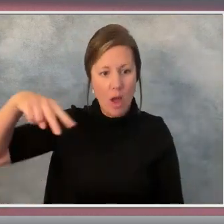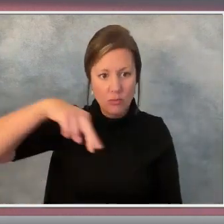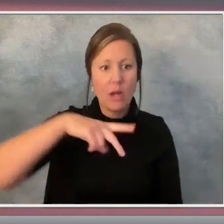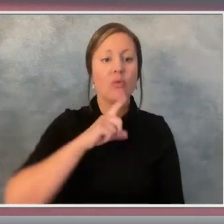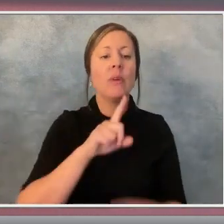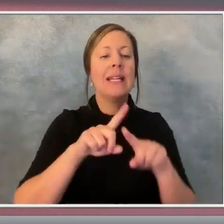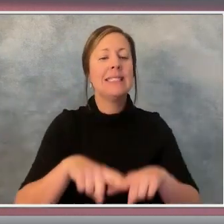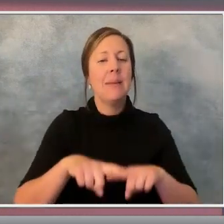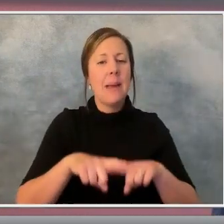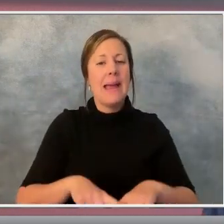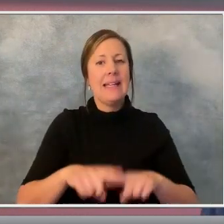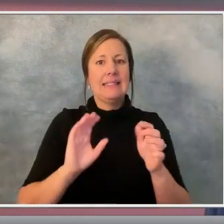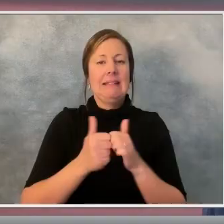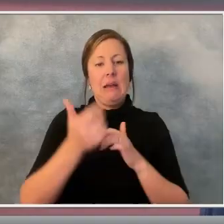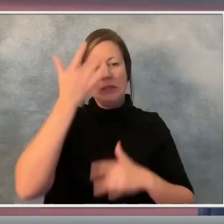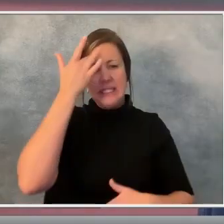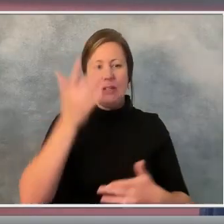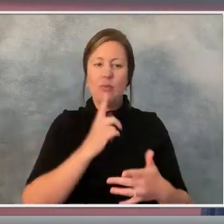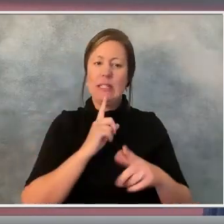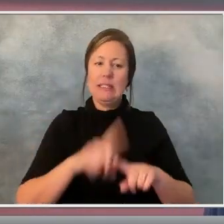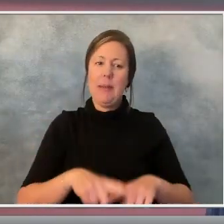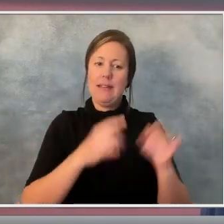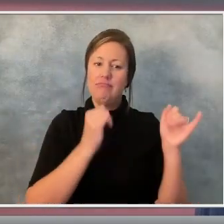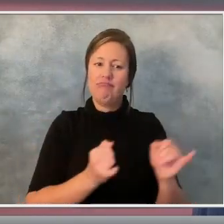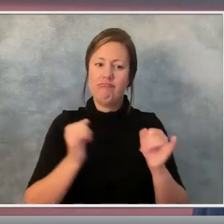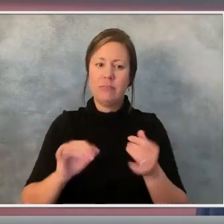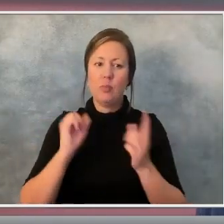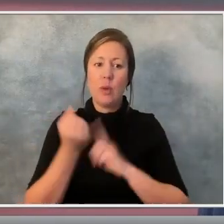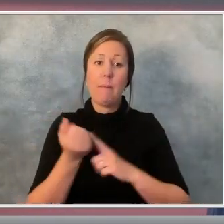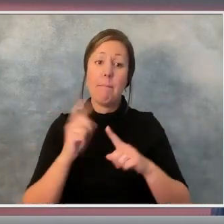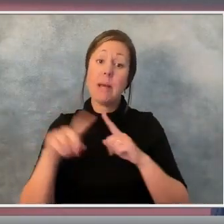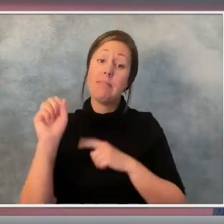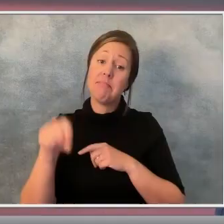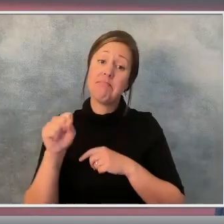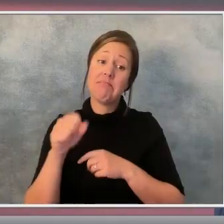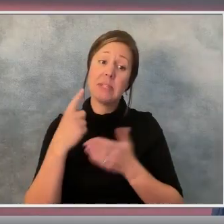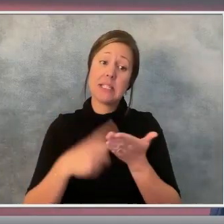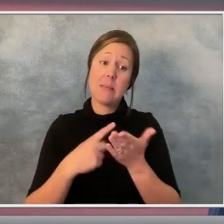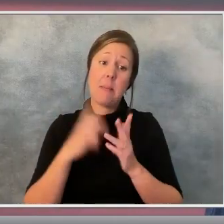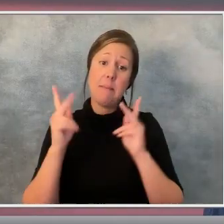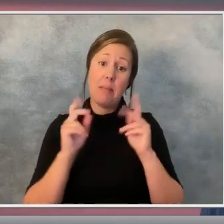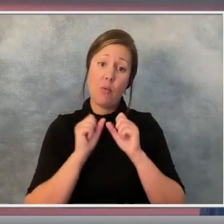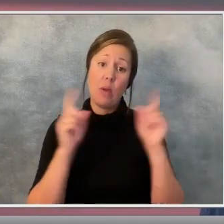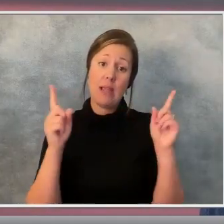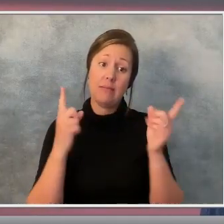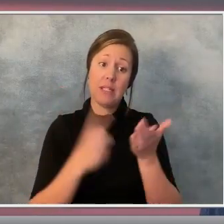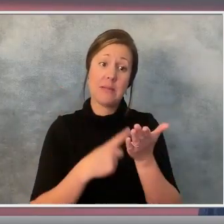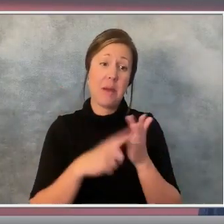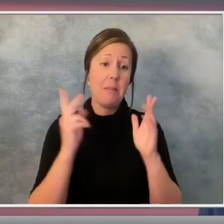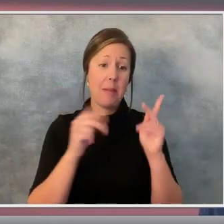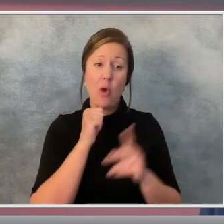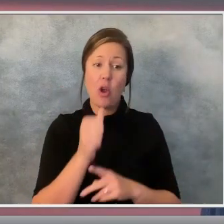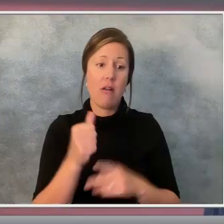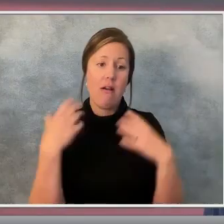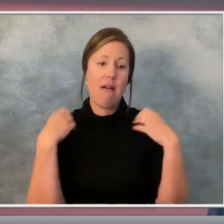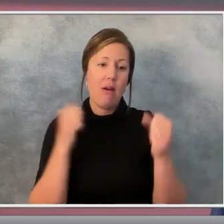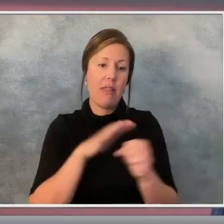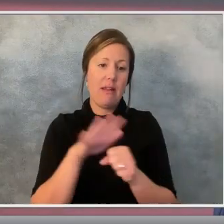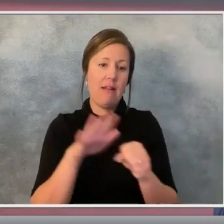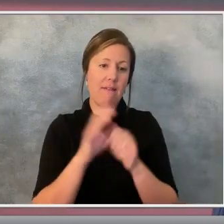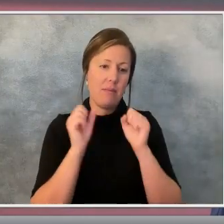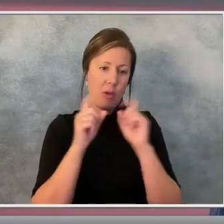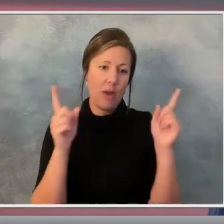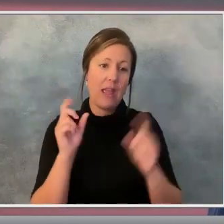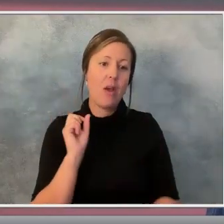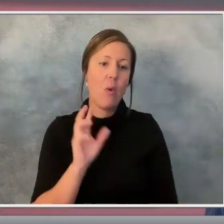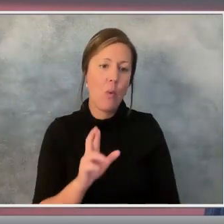and how sick you are, basically. But yes, some people are awake. Some people are not well enough to be awake, or, you know, to